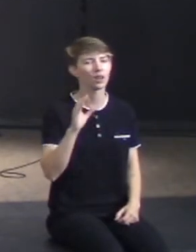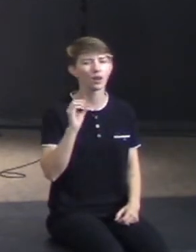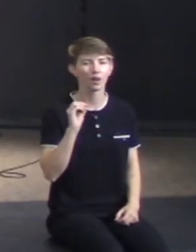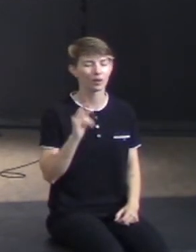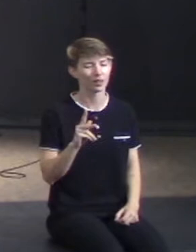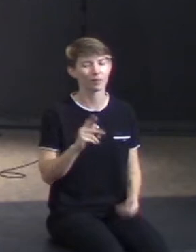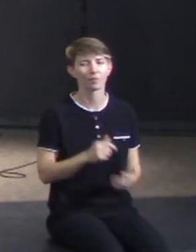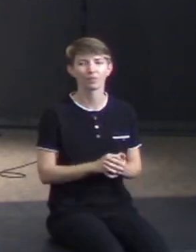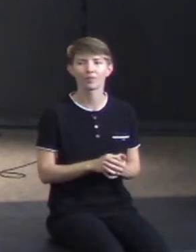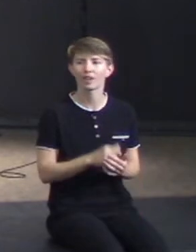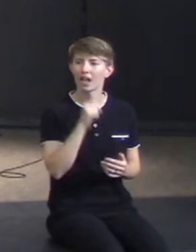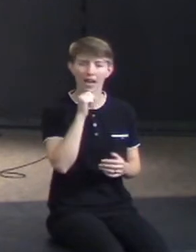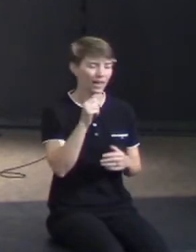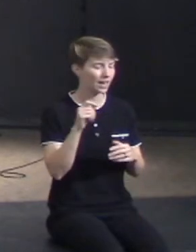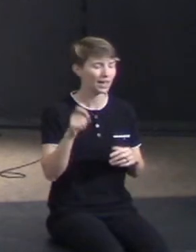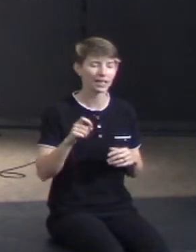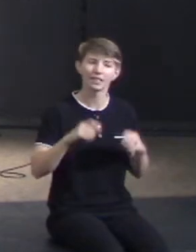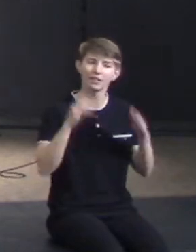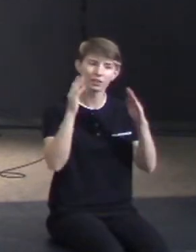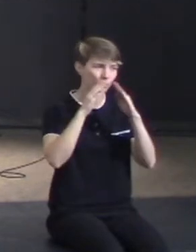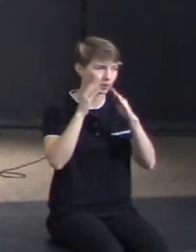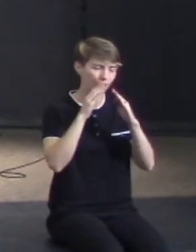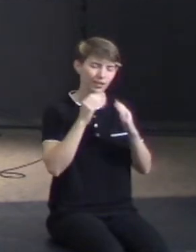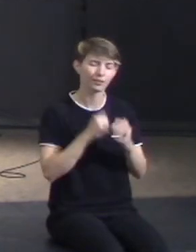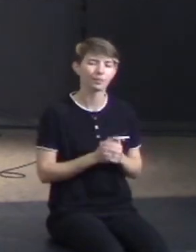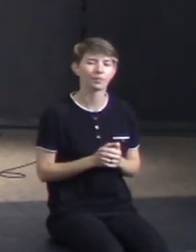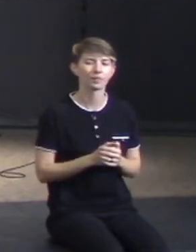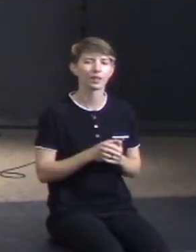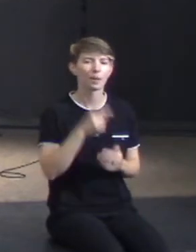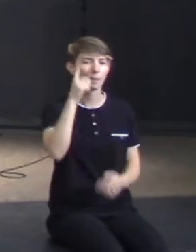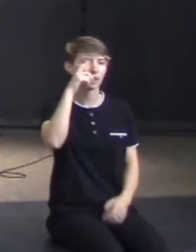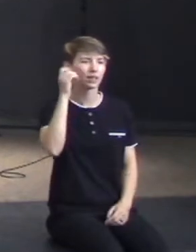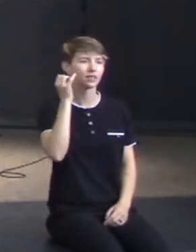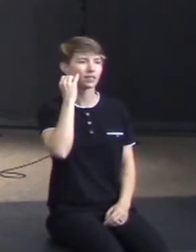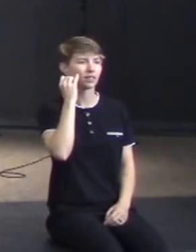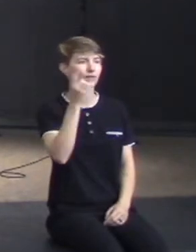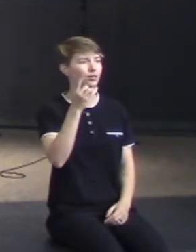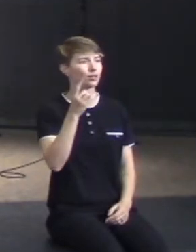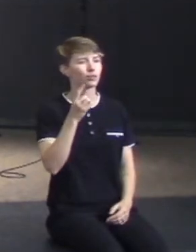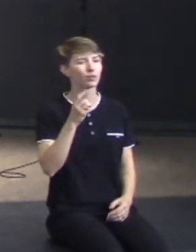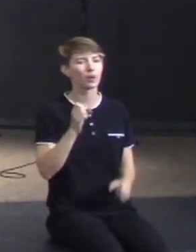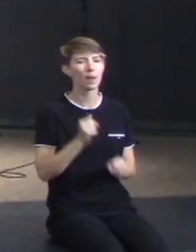There's no need to worry. Because if you get your praise right,